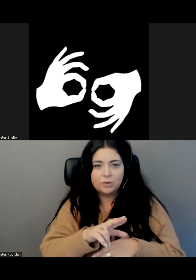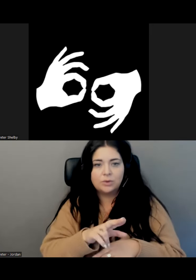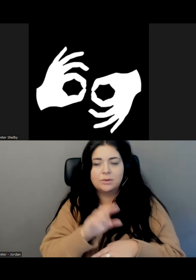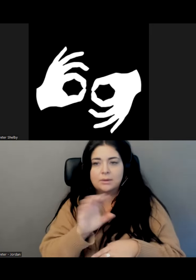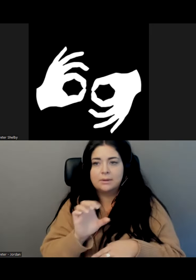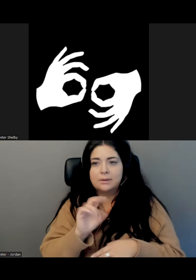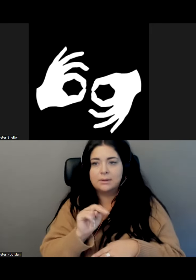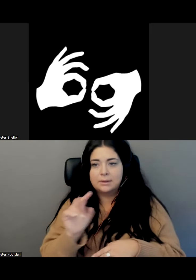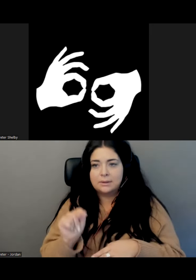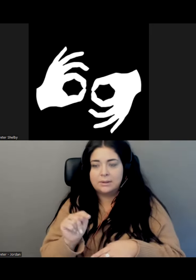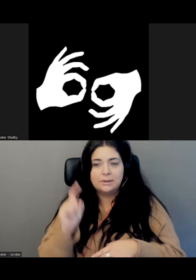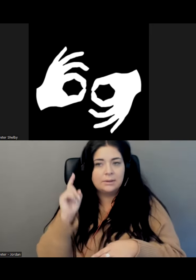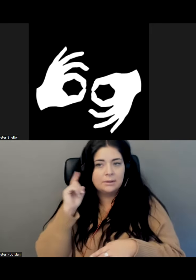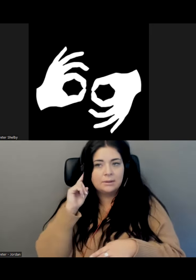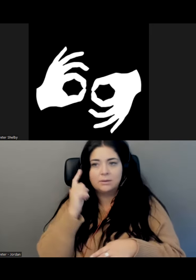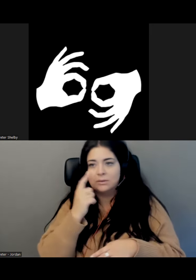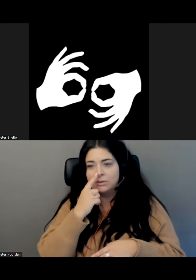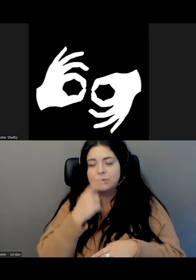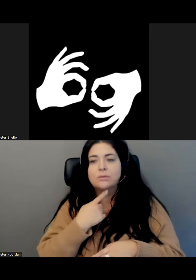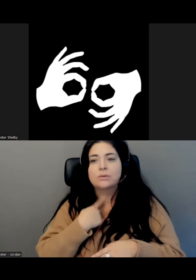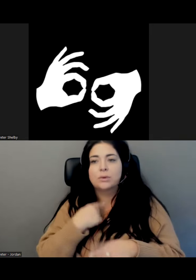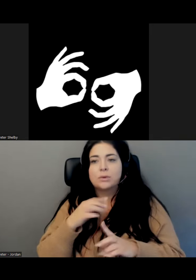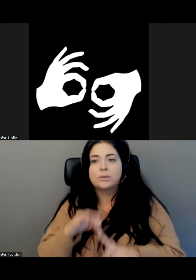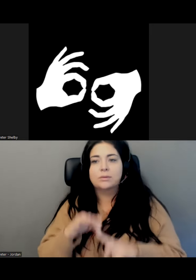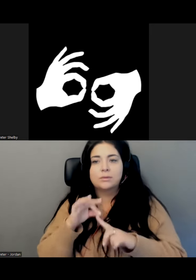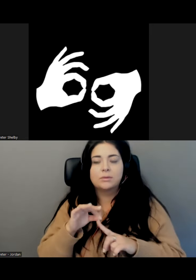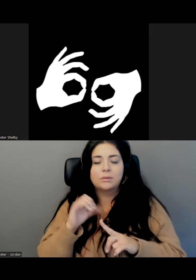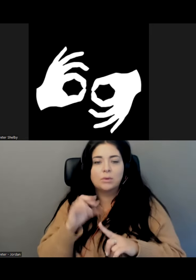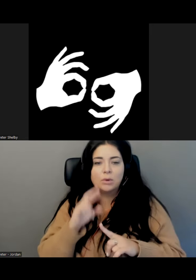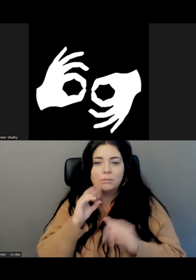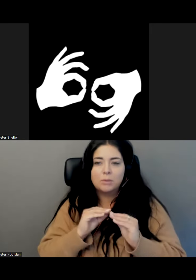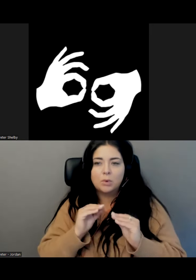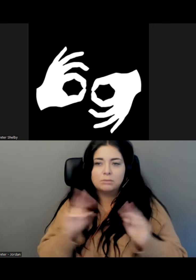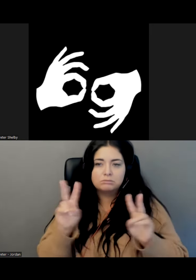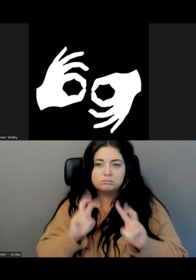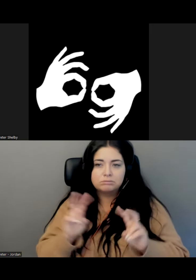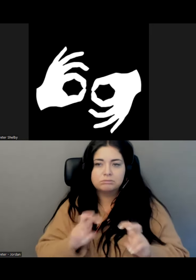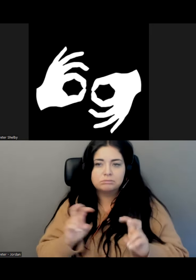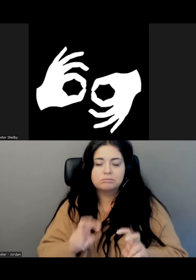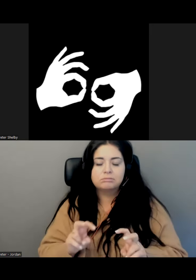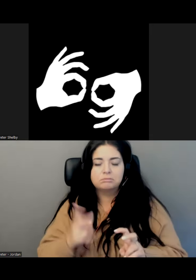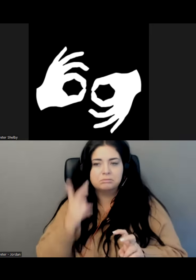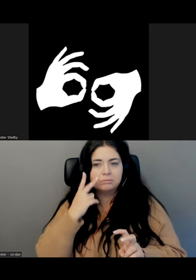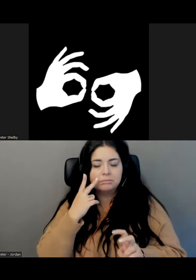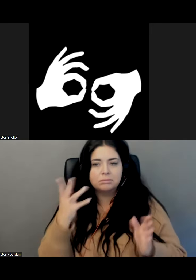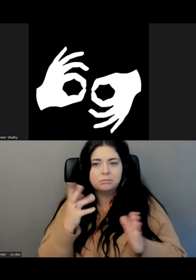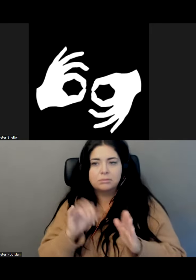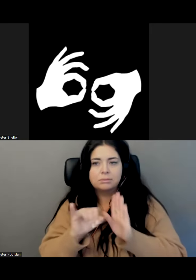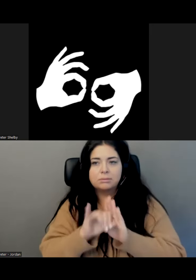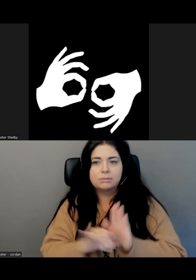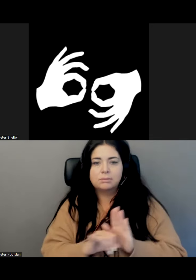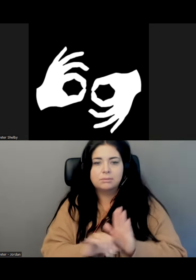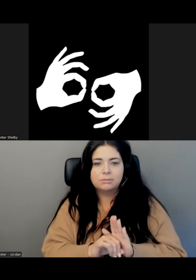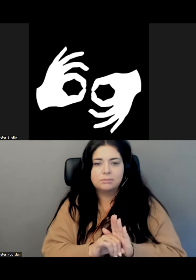further investigation if there's any other concerns or red flags identified. And